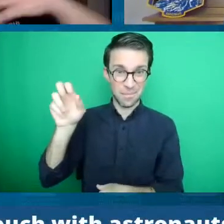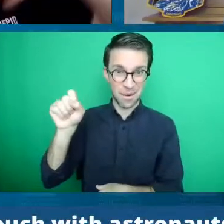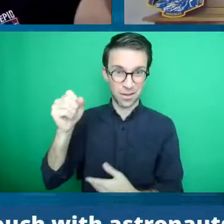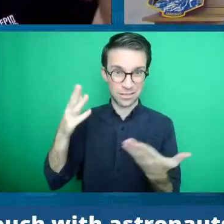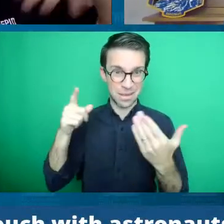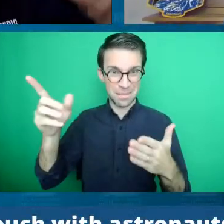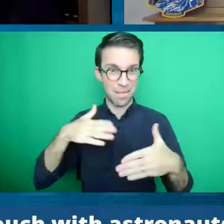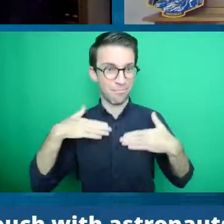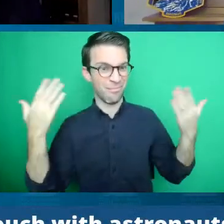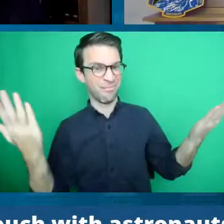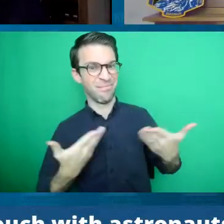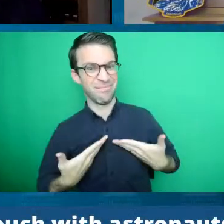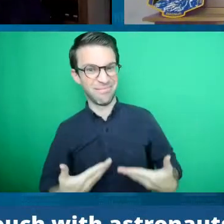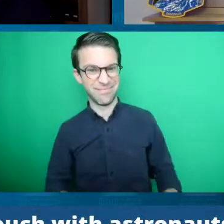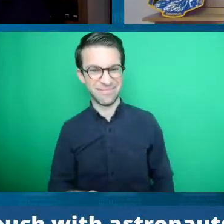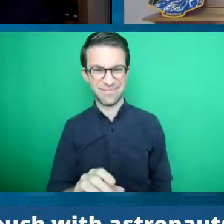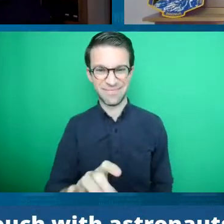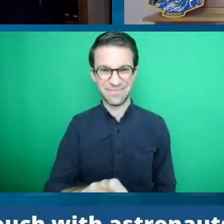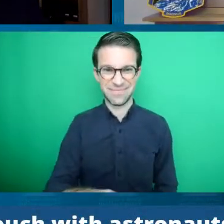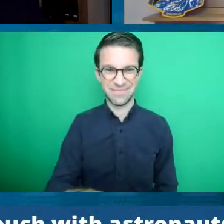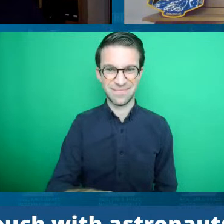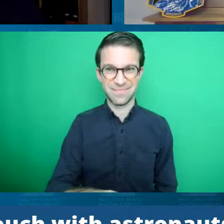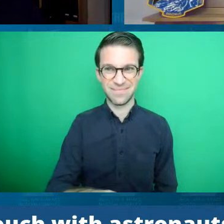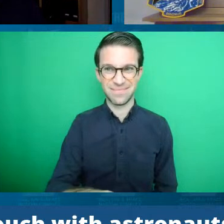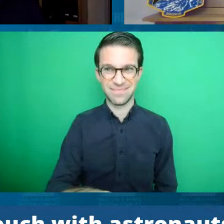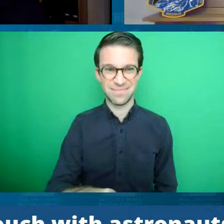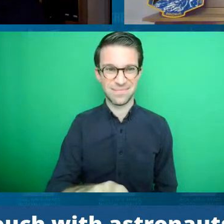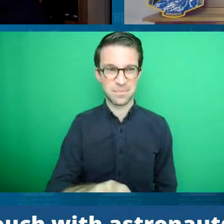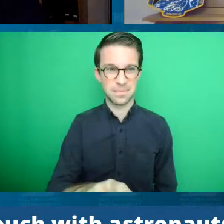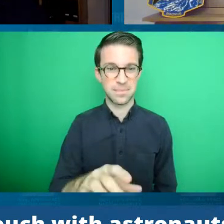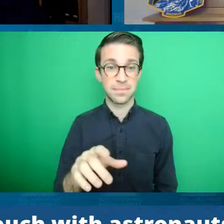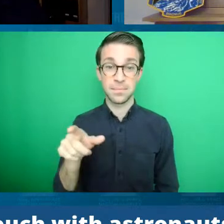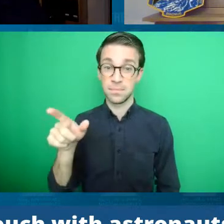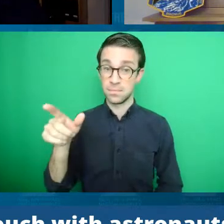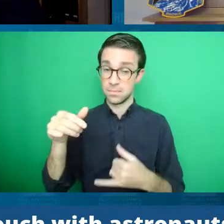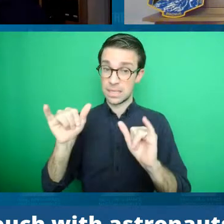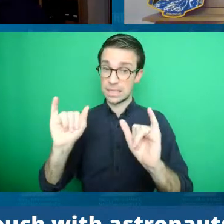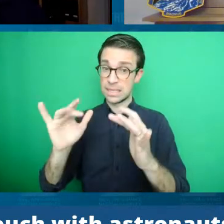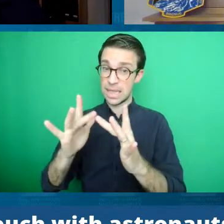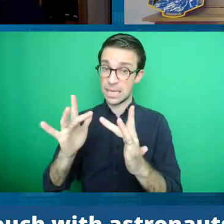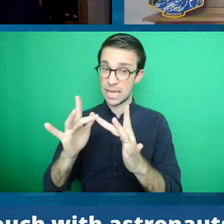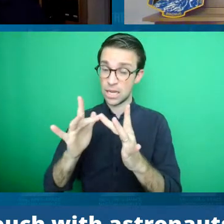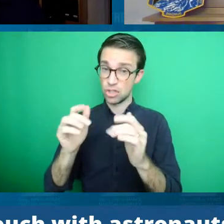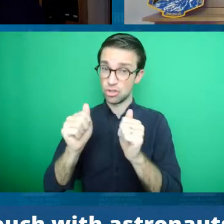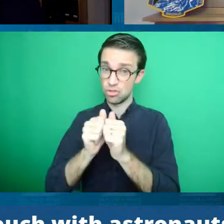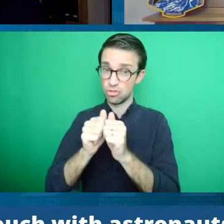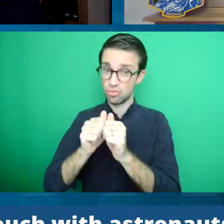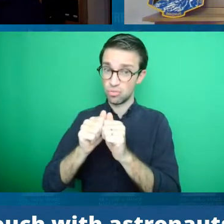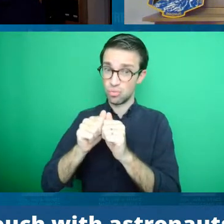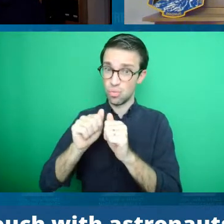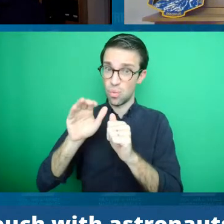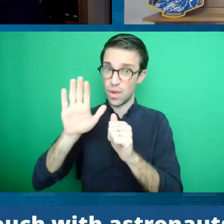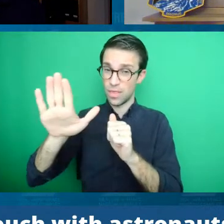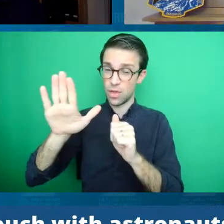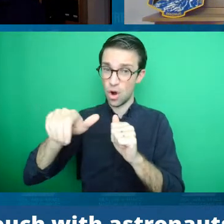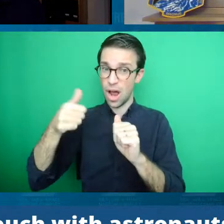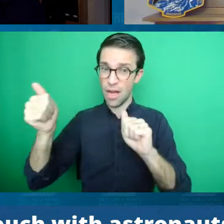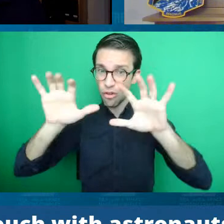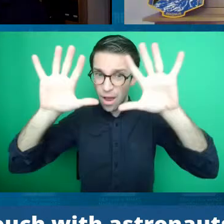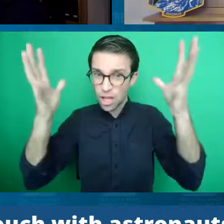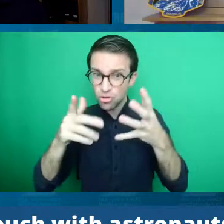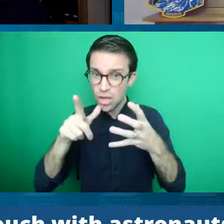true. We just keep throwing stuff at them. Here's another question. Do you still keep in touch with astronauts that you went into space with? Oh, of